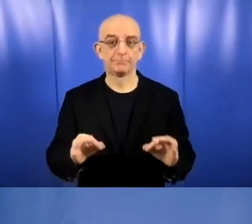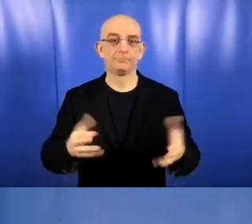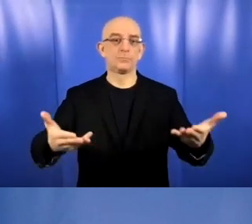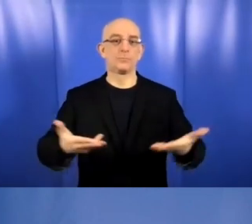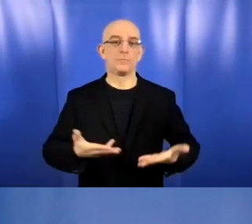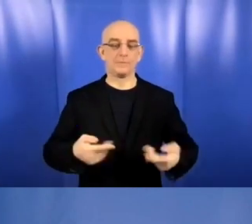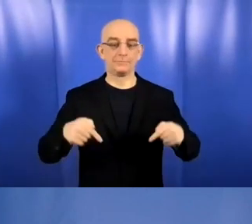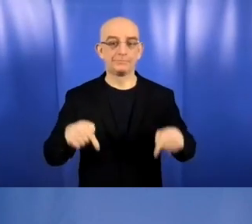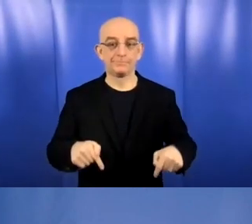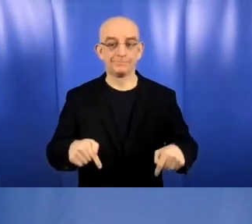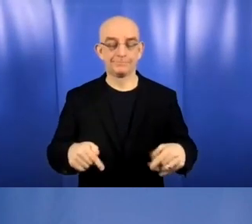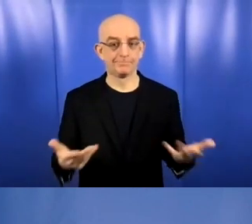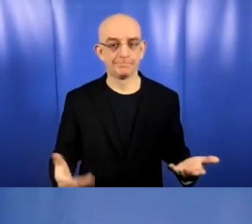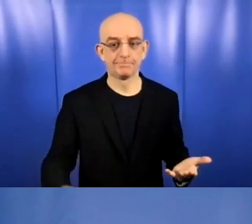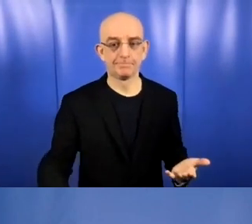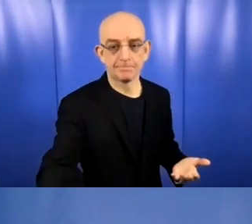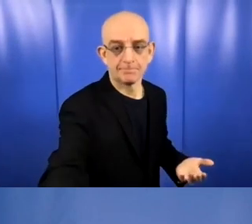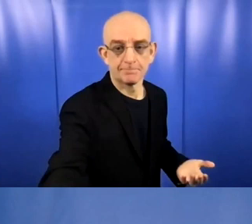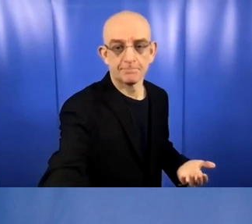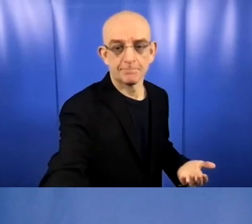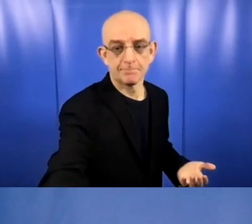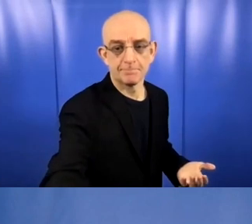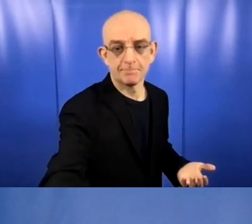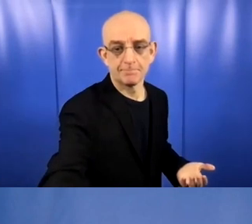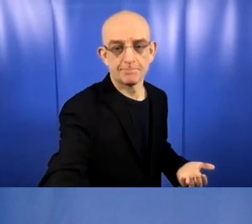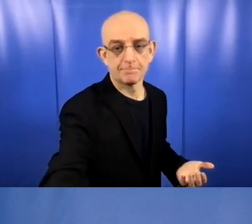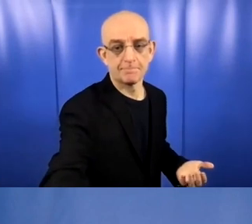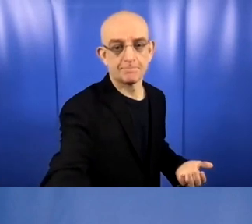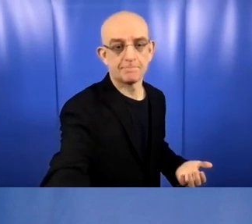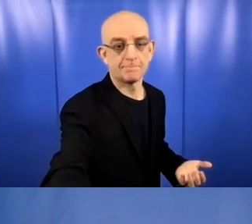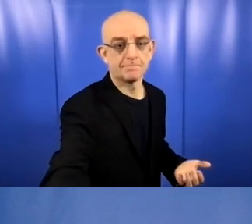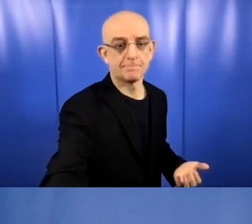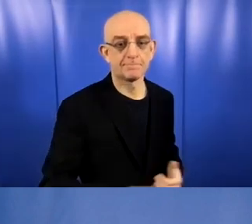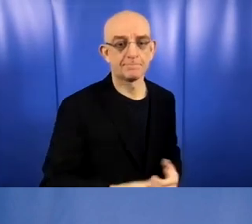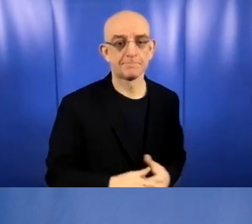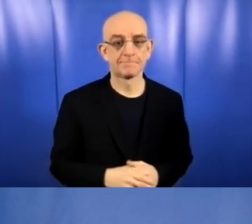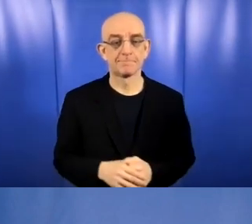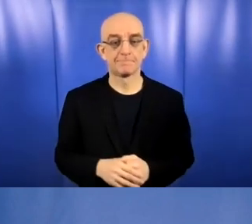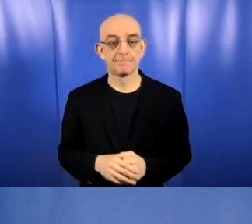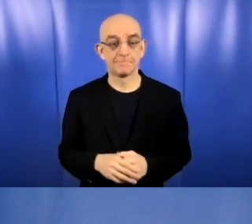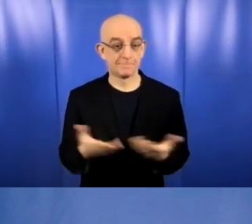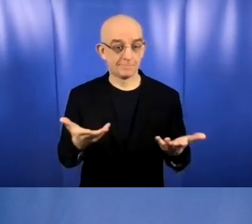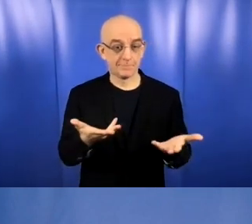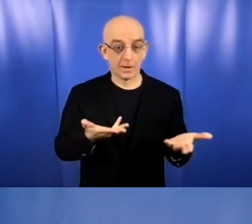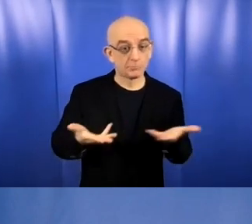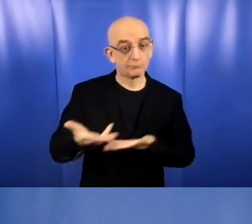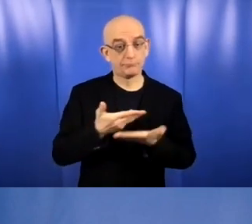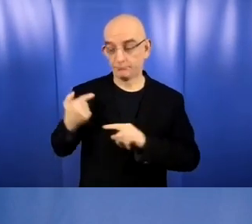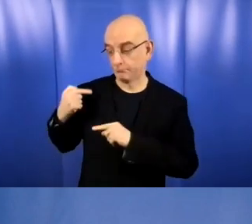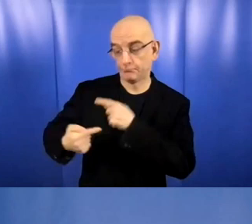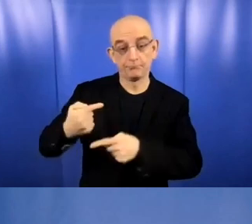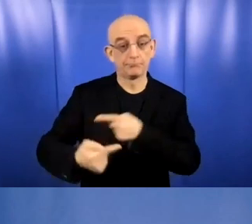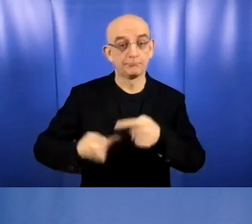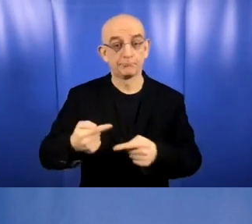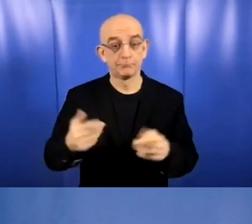we've been holding on the 70th anniversary of UNHCR's statute.